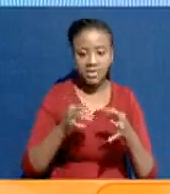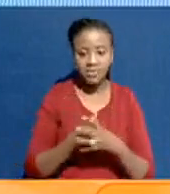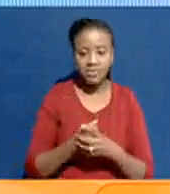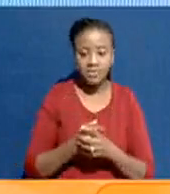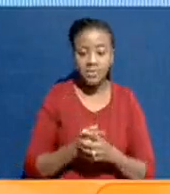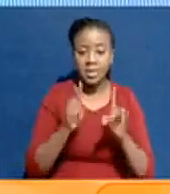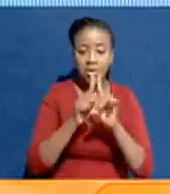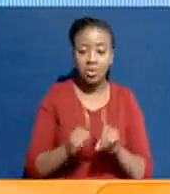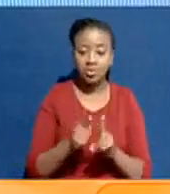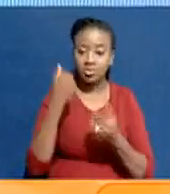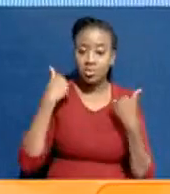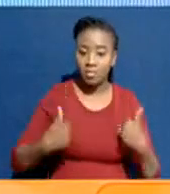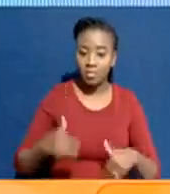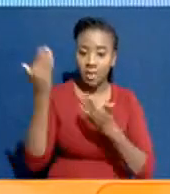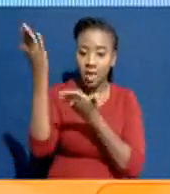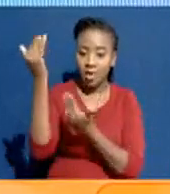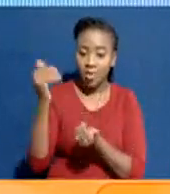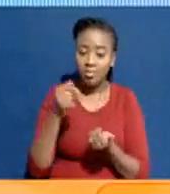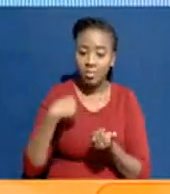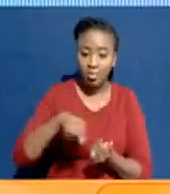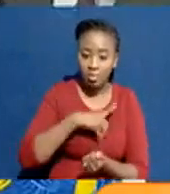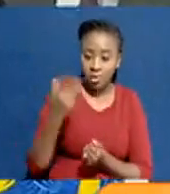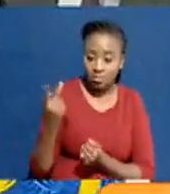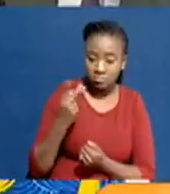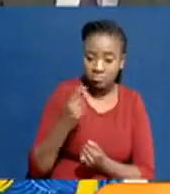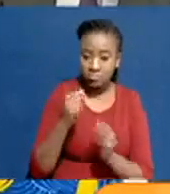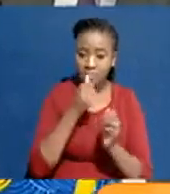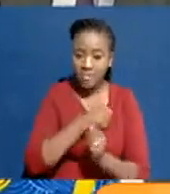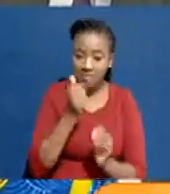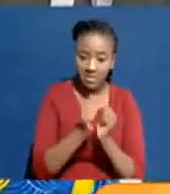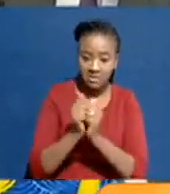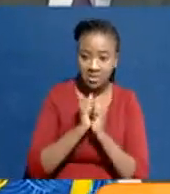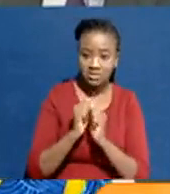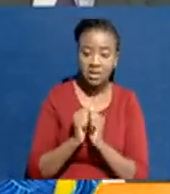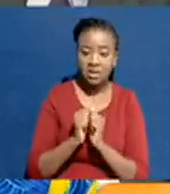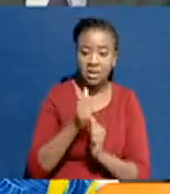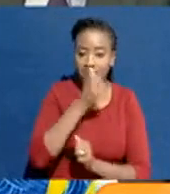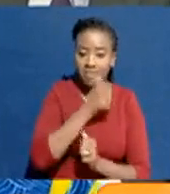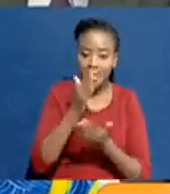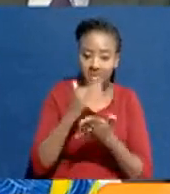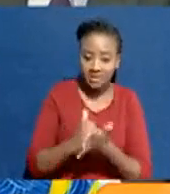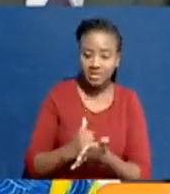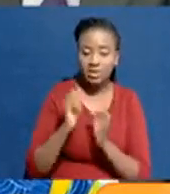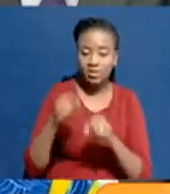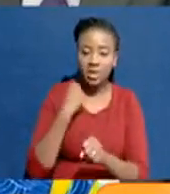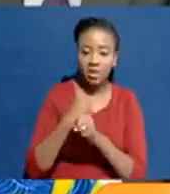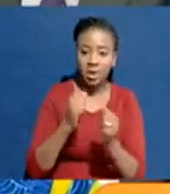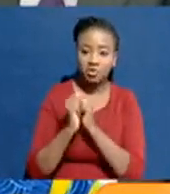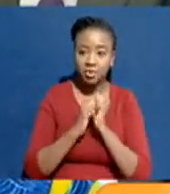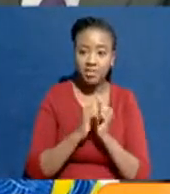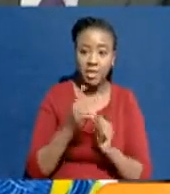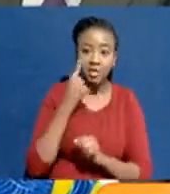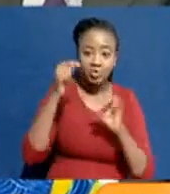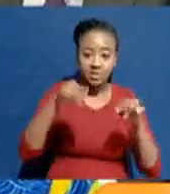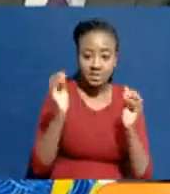And I hope that we can do this together with the private sector. That's why this meeting is very important. This meeting is important because